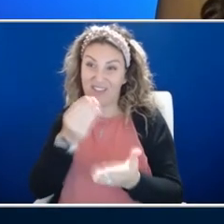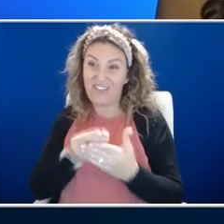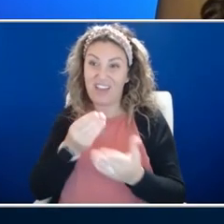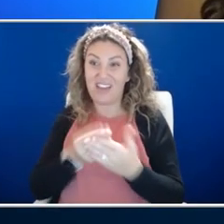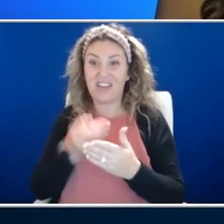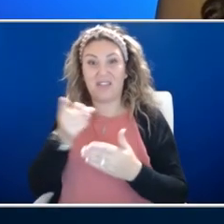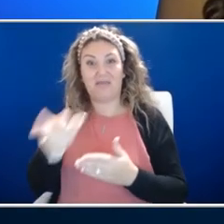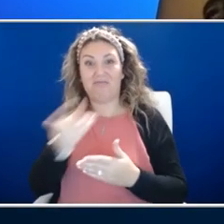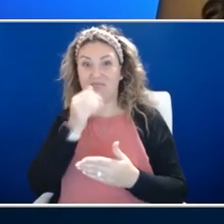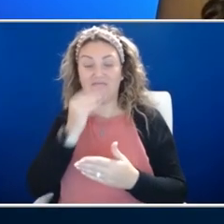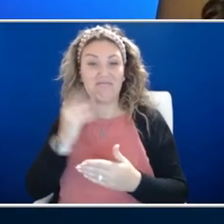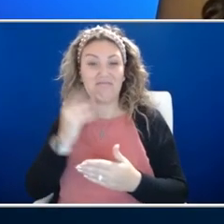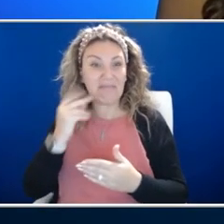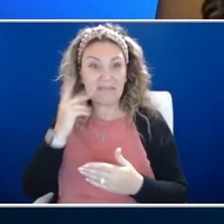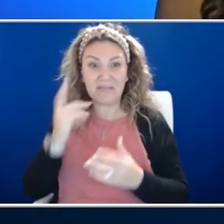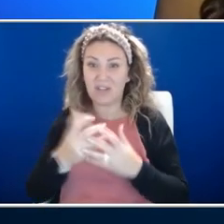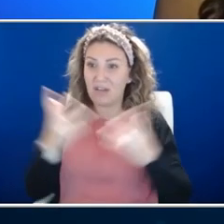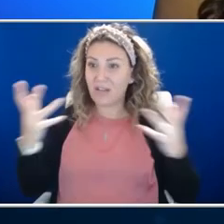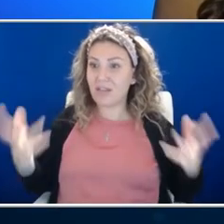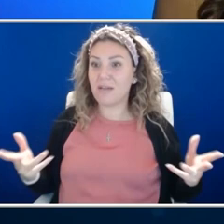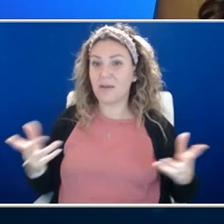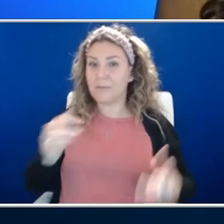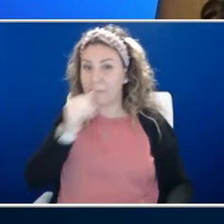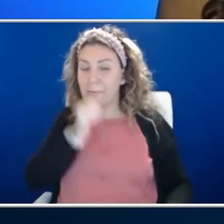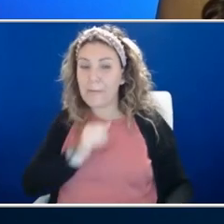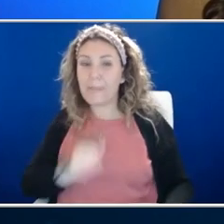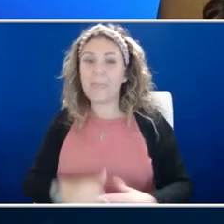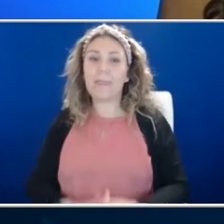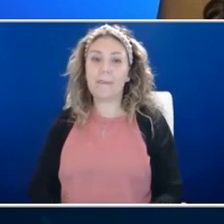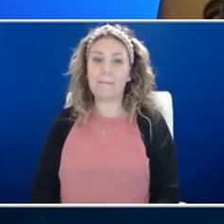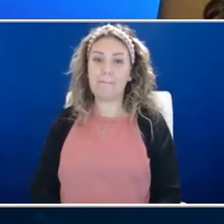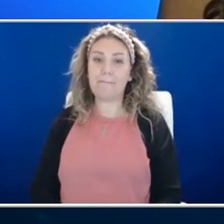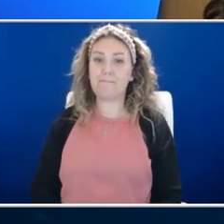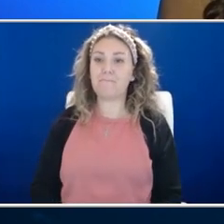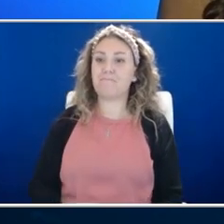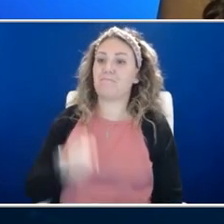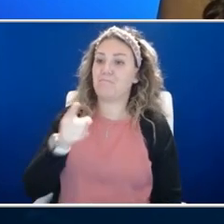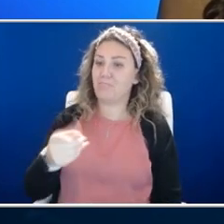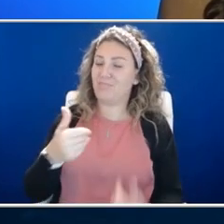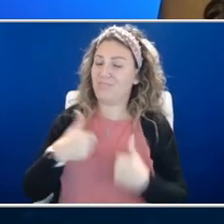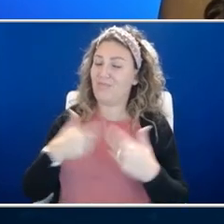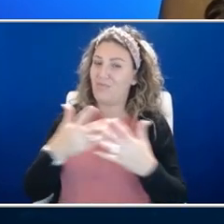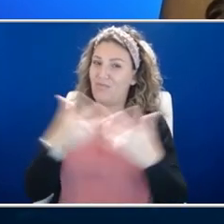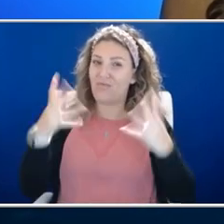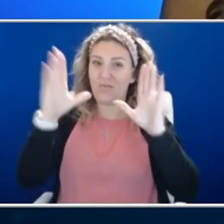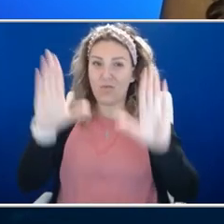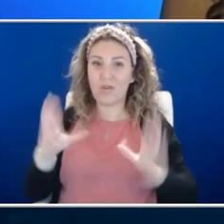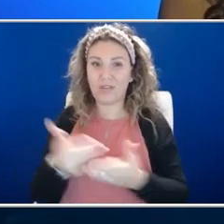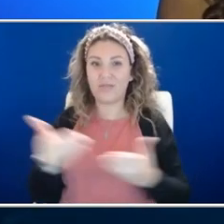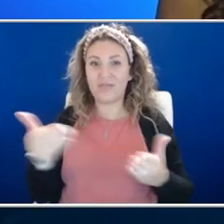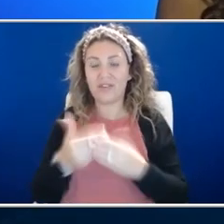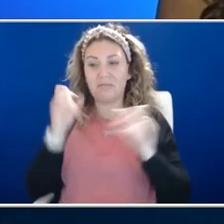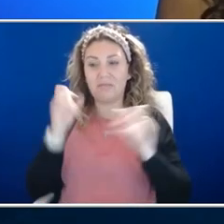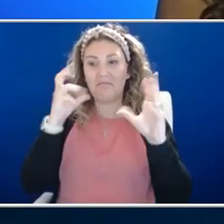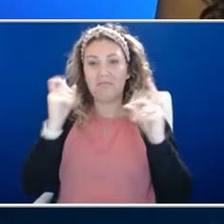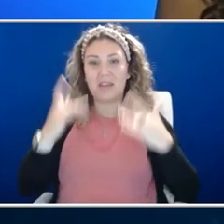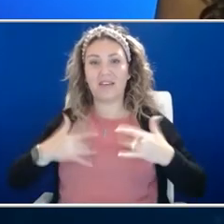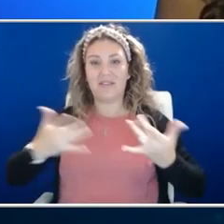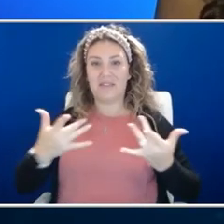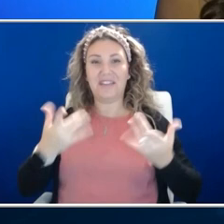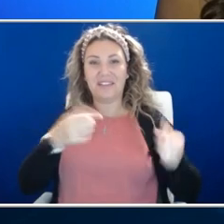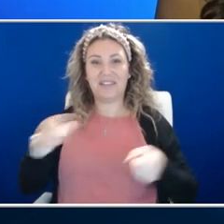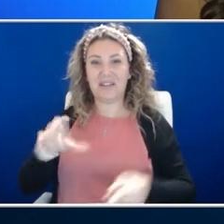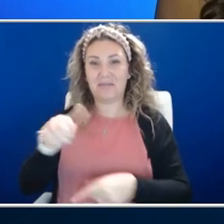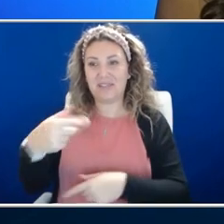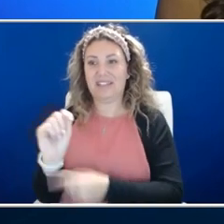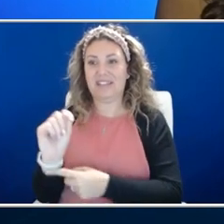fire. You've been through it and you are channeling it for such great things. And you have some amazing events happening in September to raise awareness for